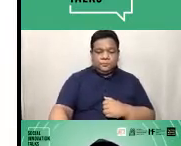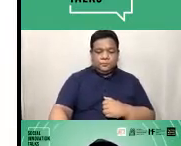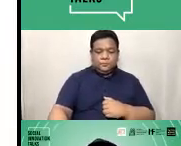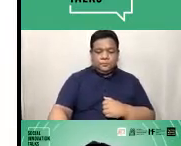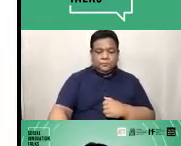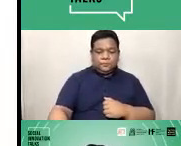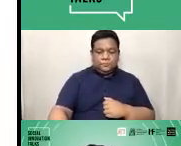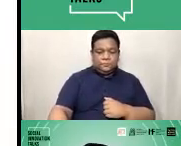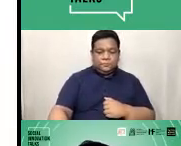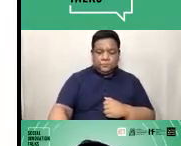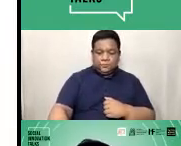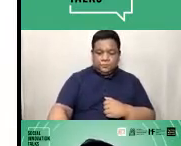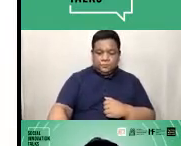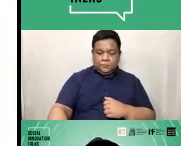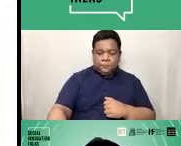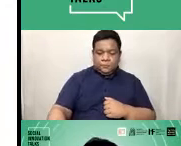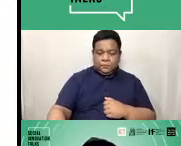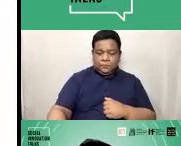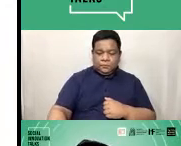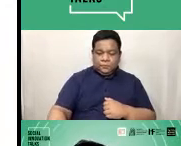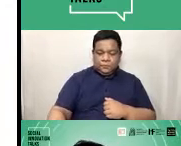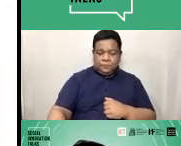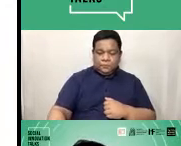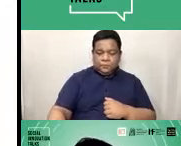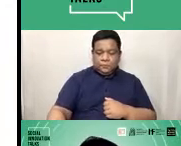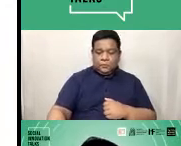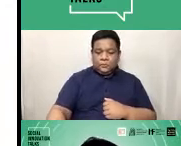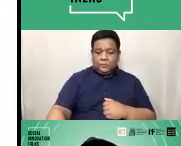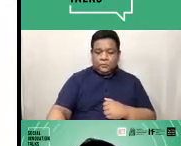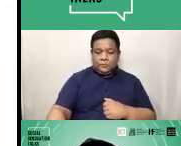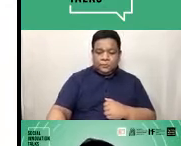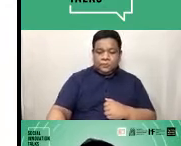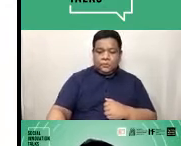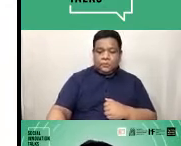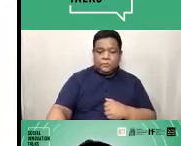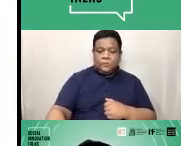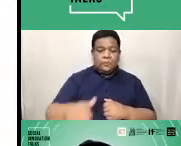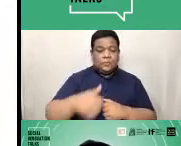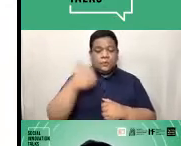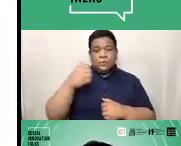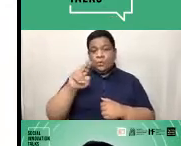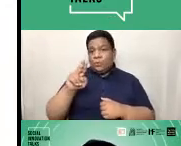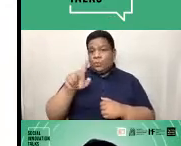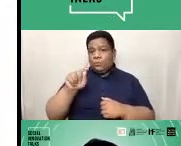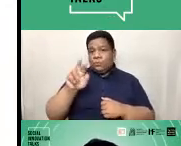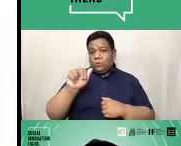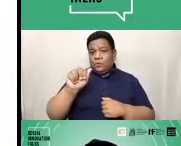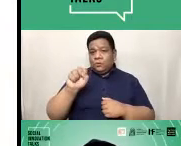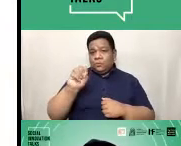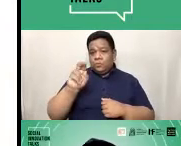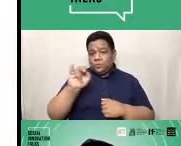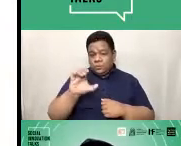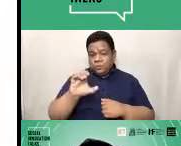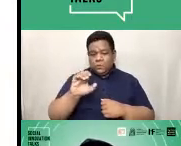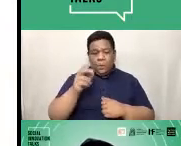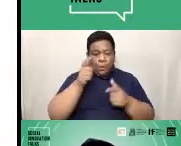closed. Another one, and this is probably the cooler one in robotics, is ultrasonic sensors. So they look like eyeballs, and they